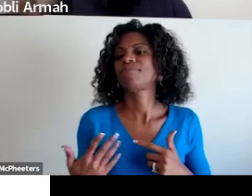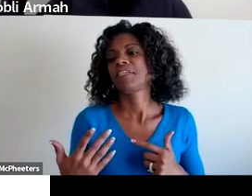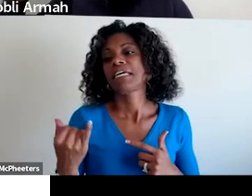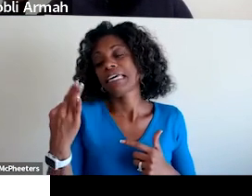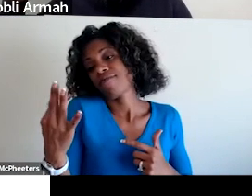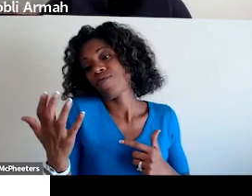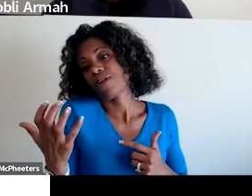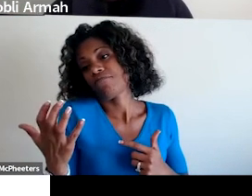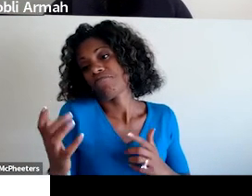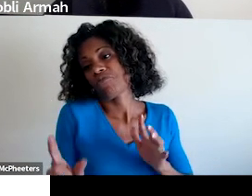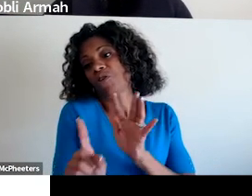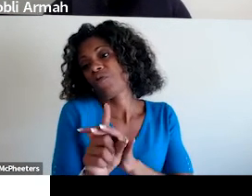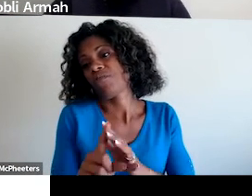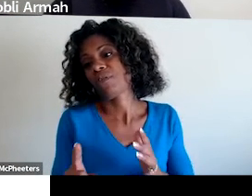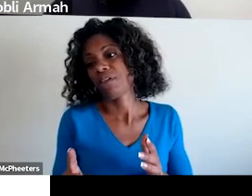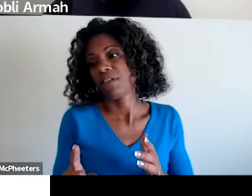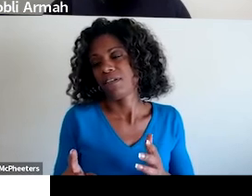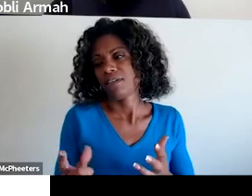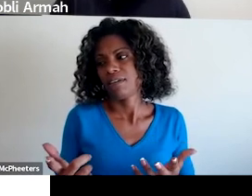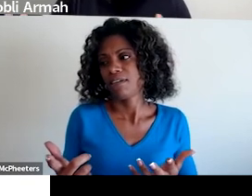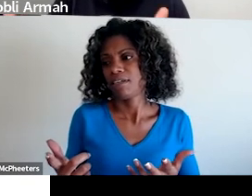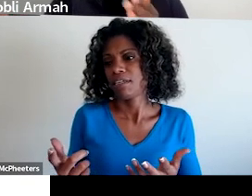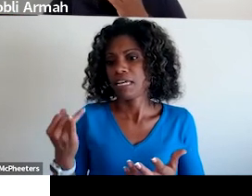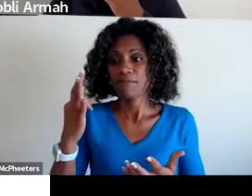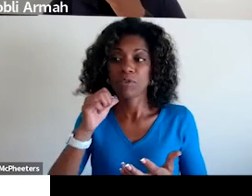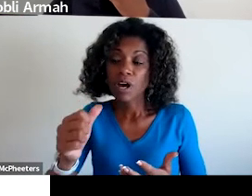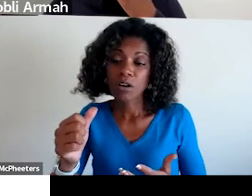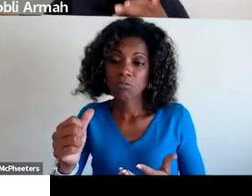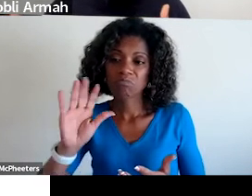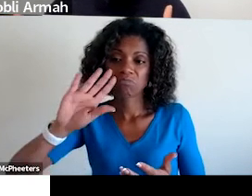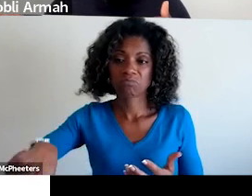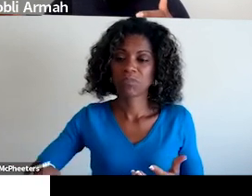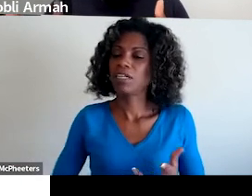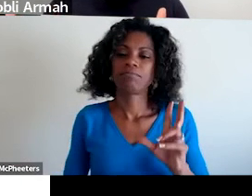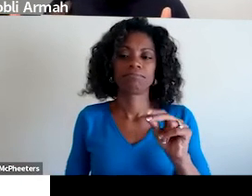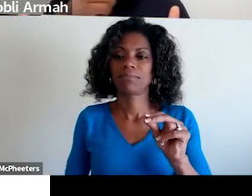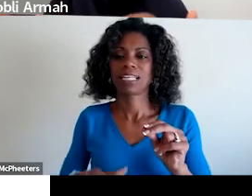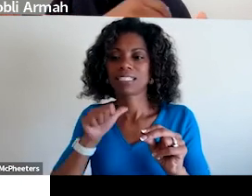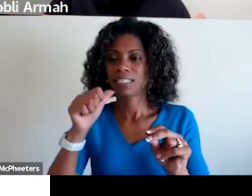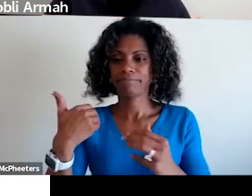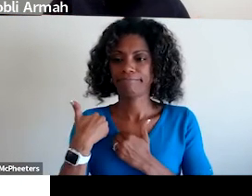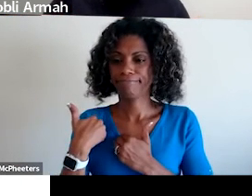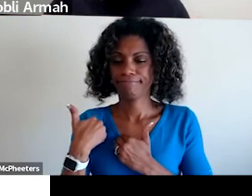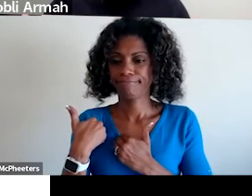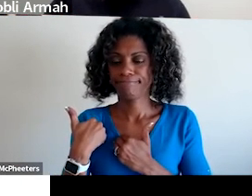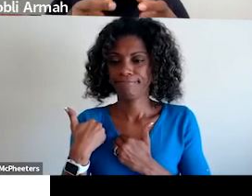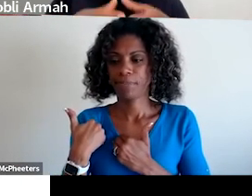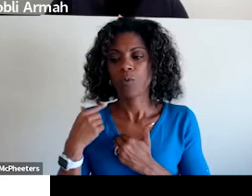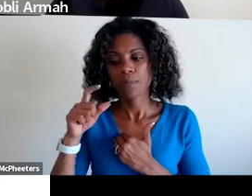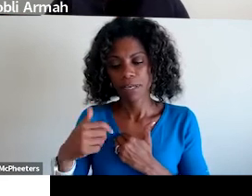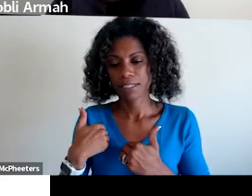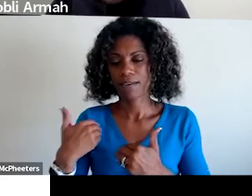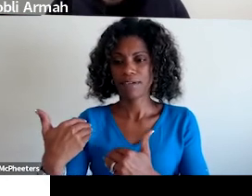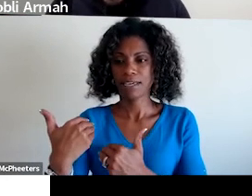who want to hear it opt in, and those who don't, and so we don't move capacity. And so if the work doesn't become optional, if